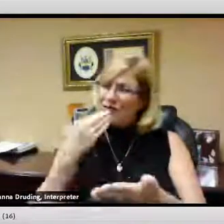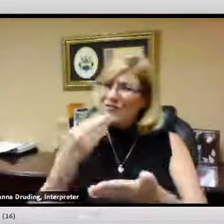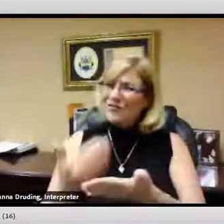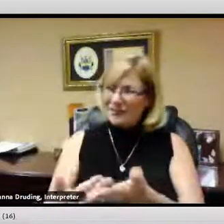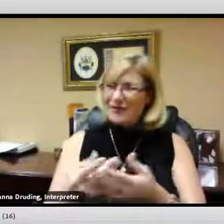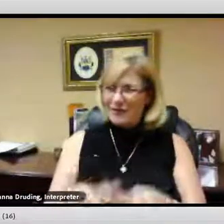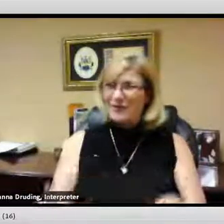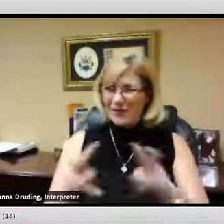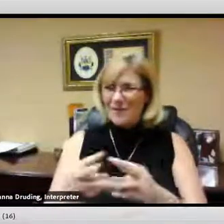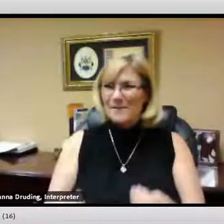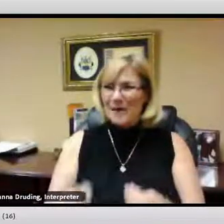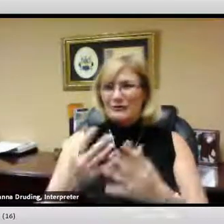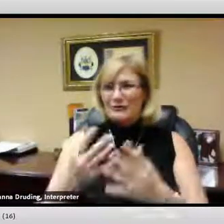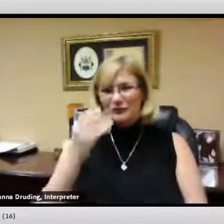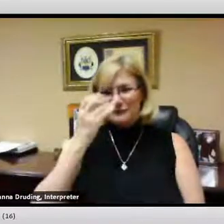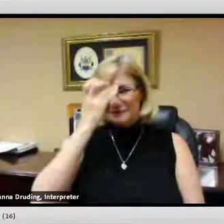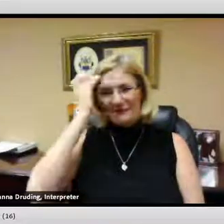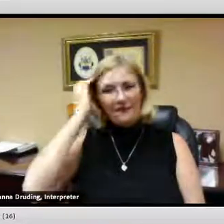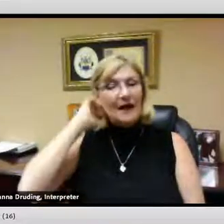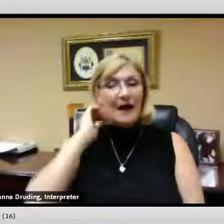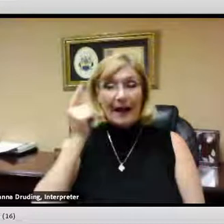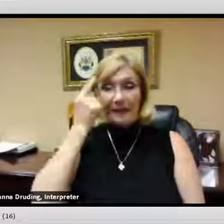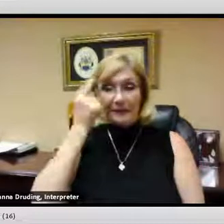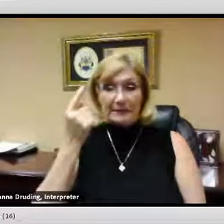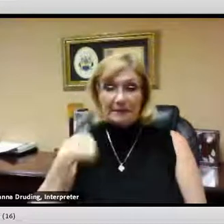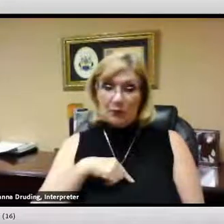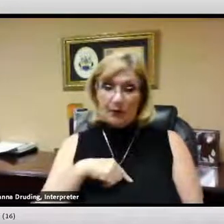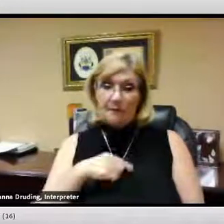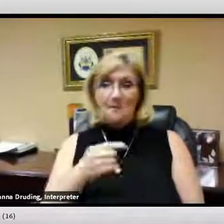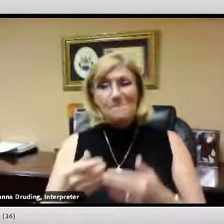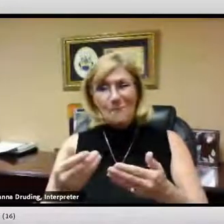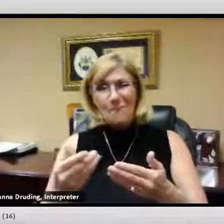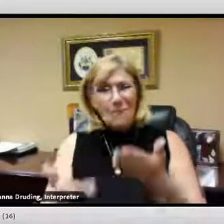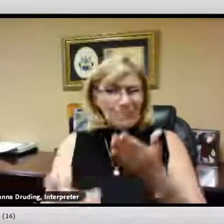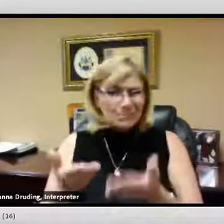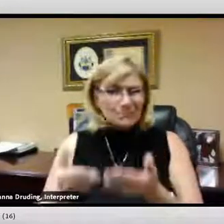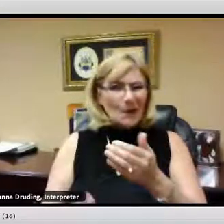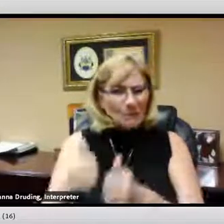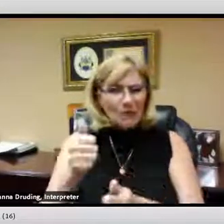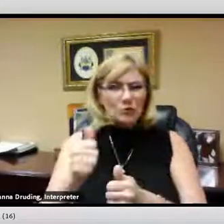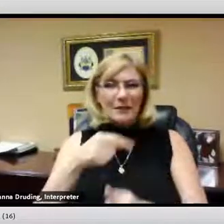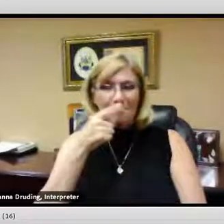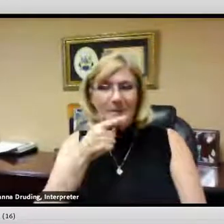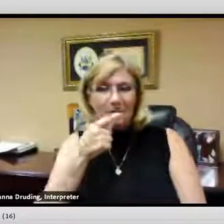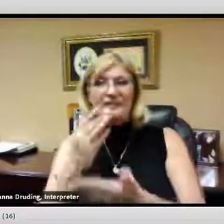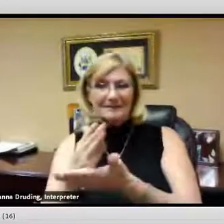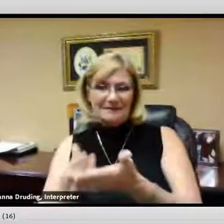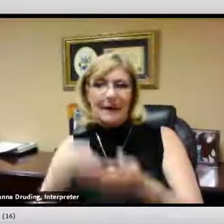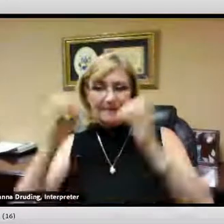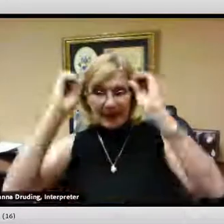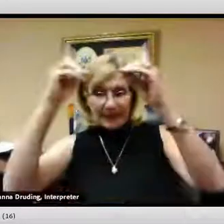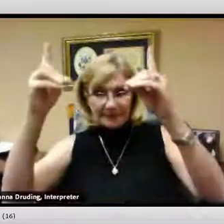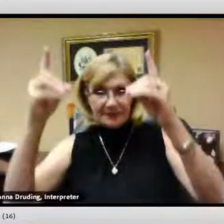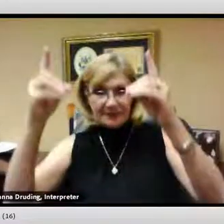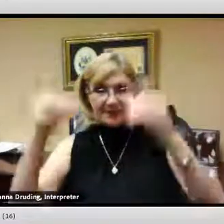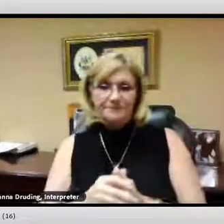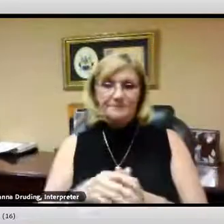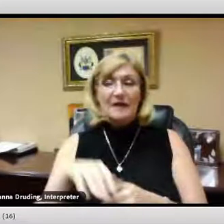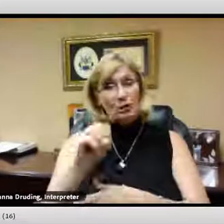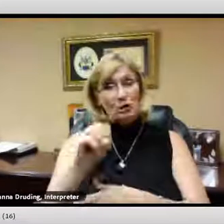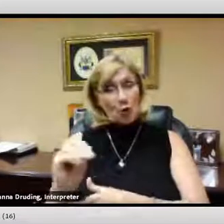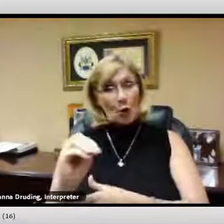much. See, I think we can probably, and that looks like mostly public, some academic. All right, so I'm going to